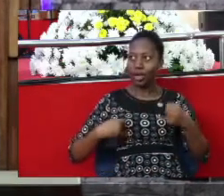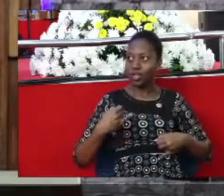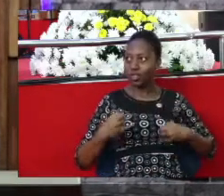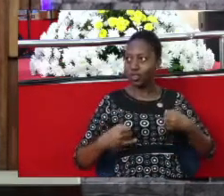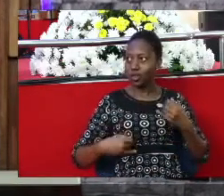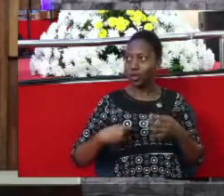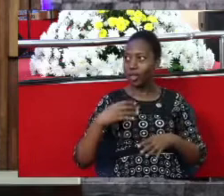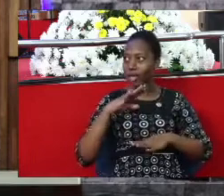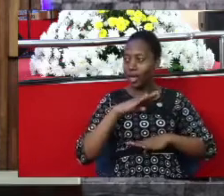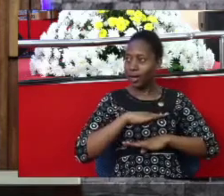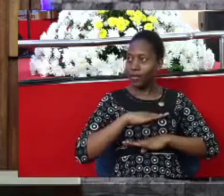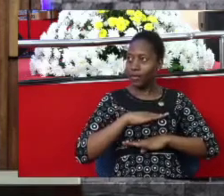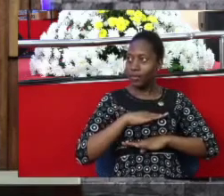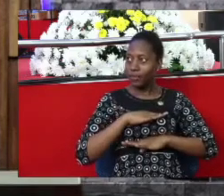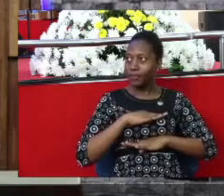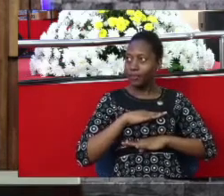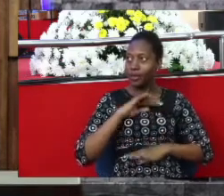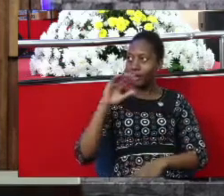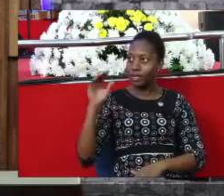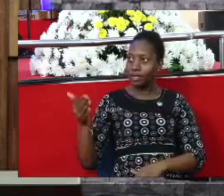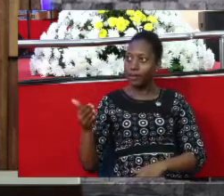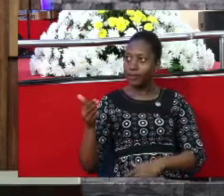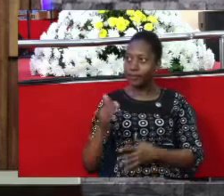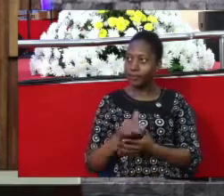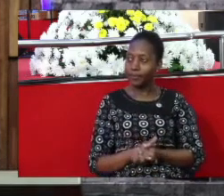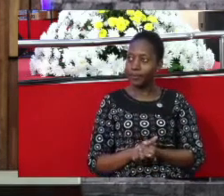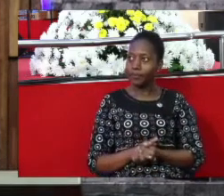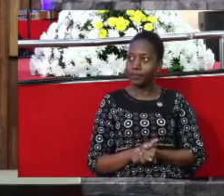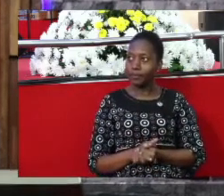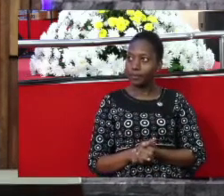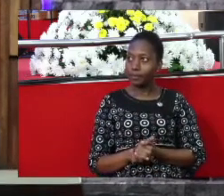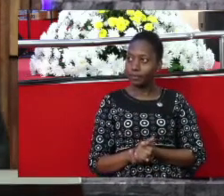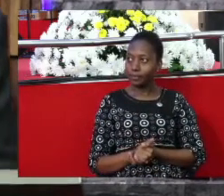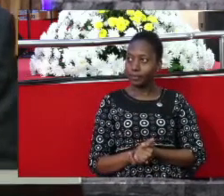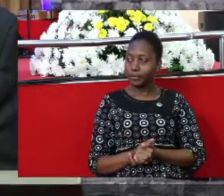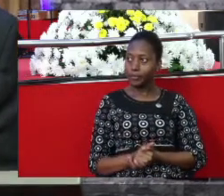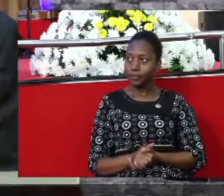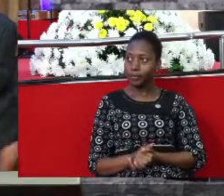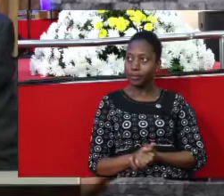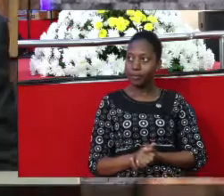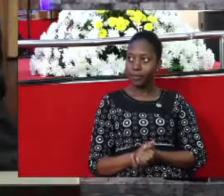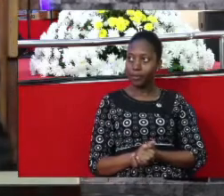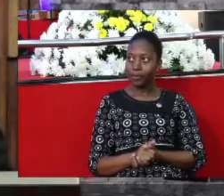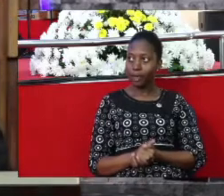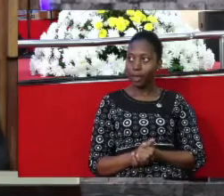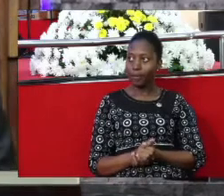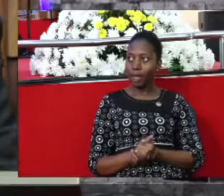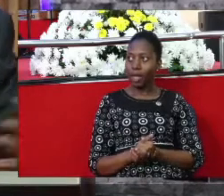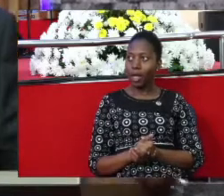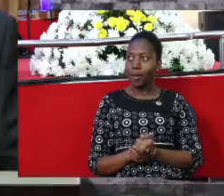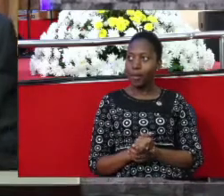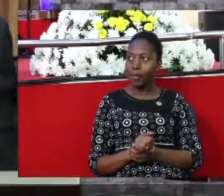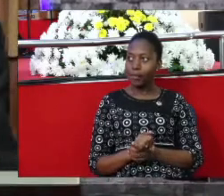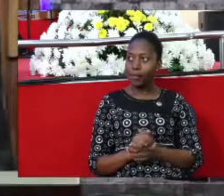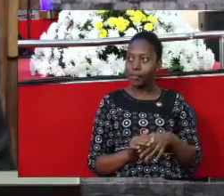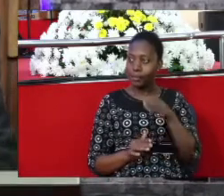treasures of the shores. Deuteronomy 3:19. For they will draw from the wealth